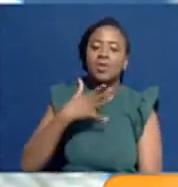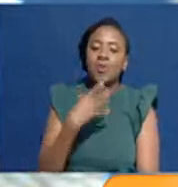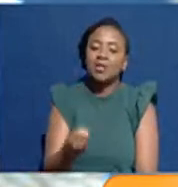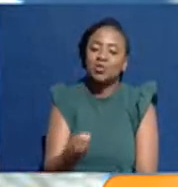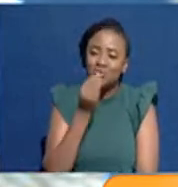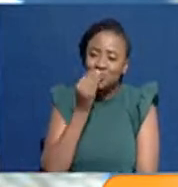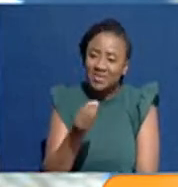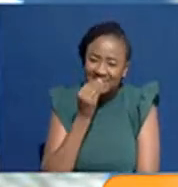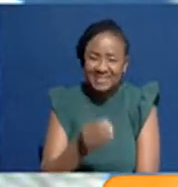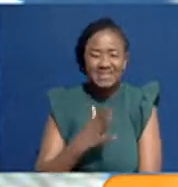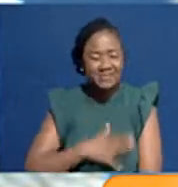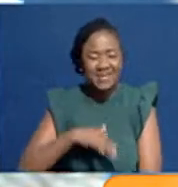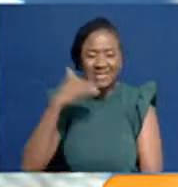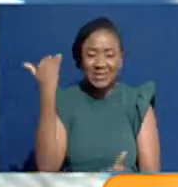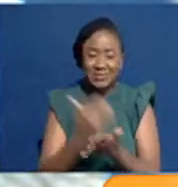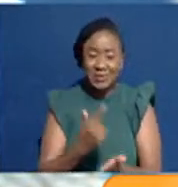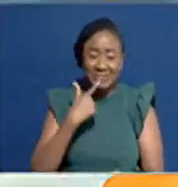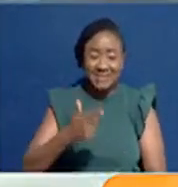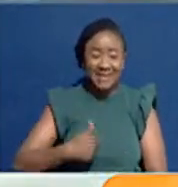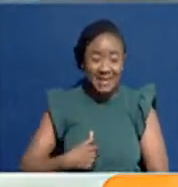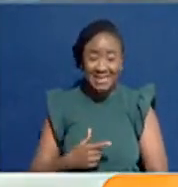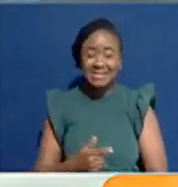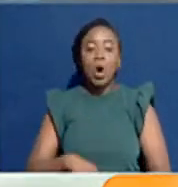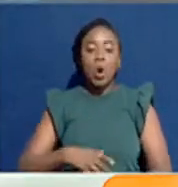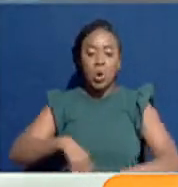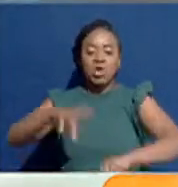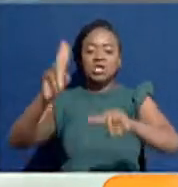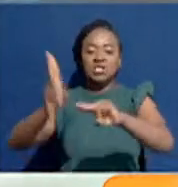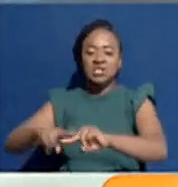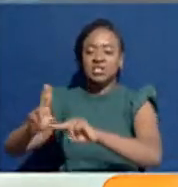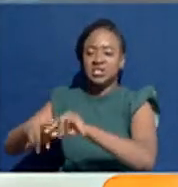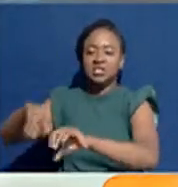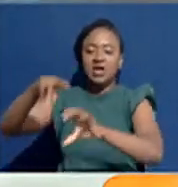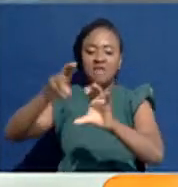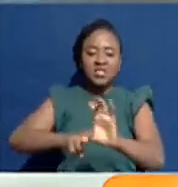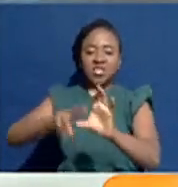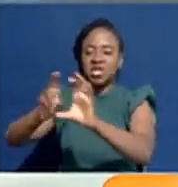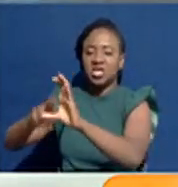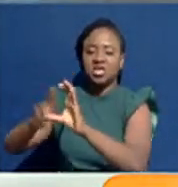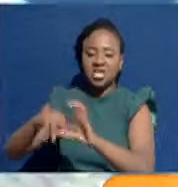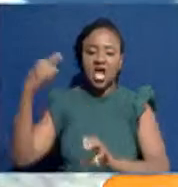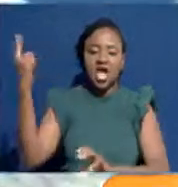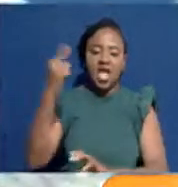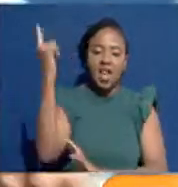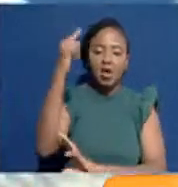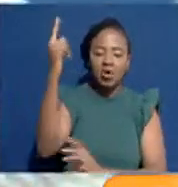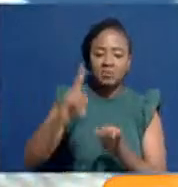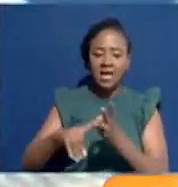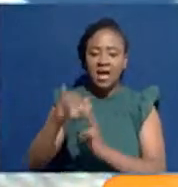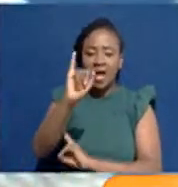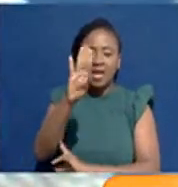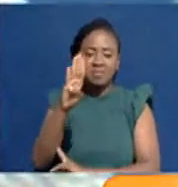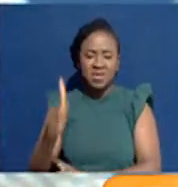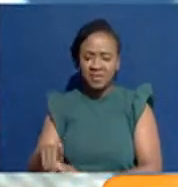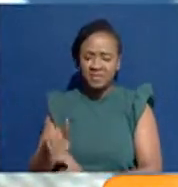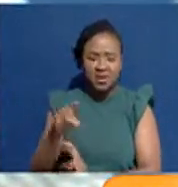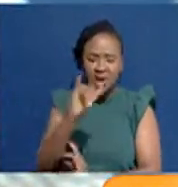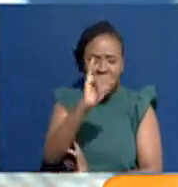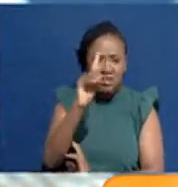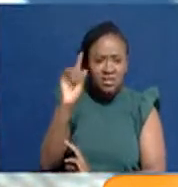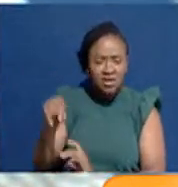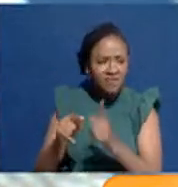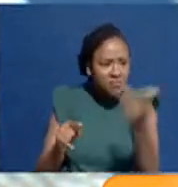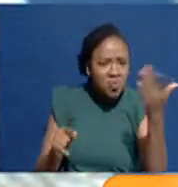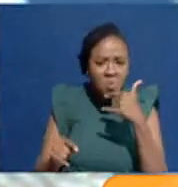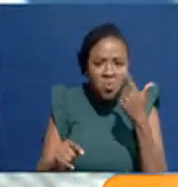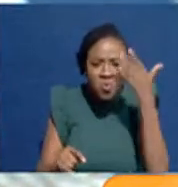Vero. Stop telling us about this thing of furniture and helicopters and IDF. How many Kenyans know IDF? You are